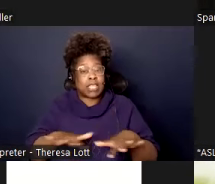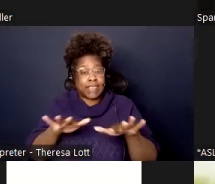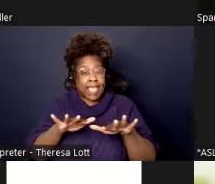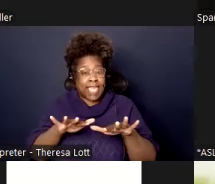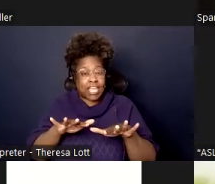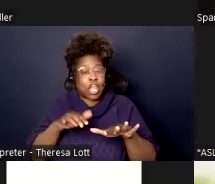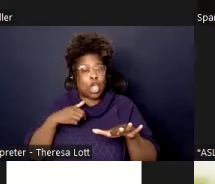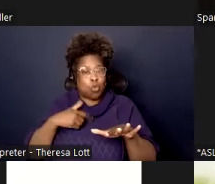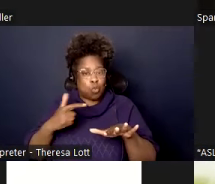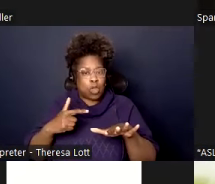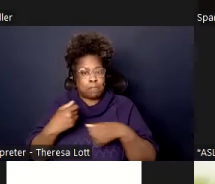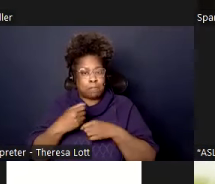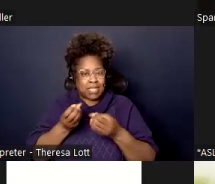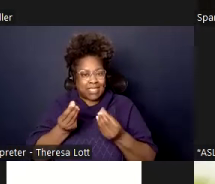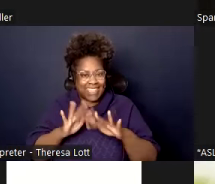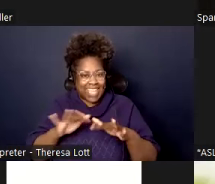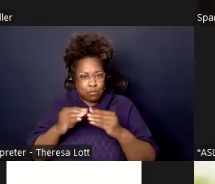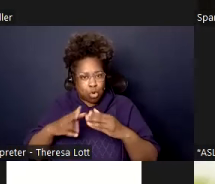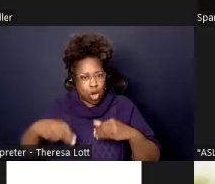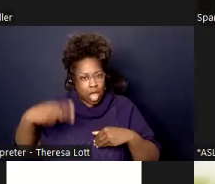doing things the right way.